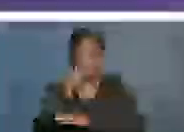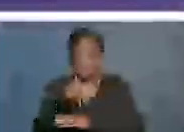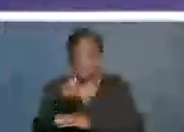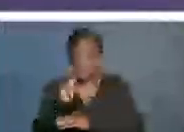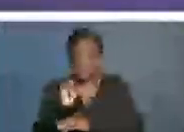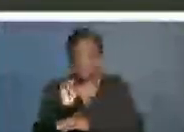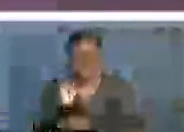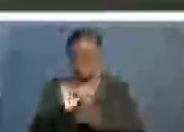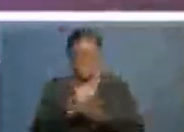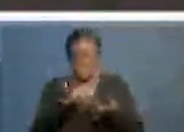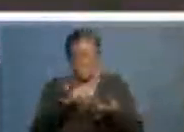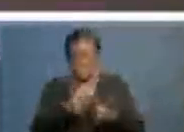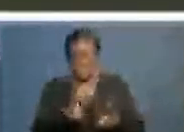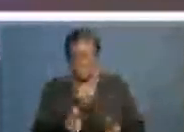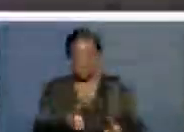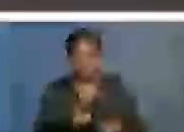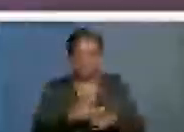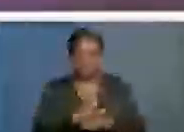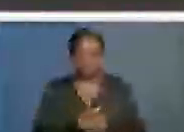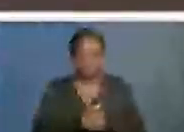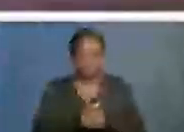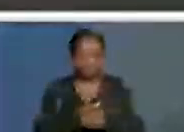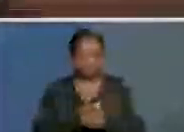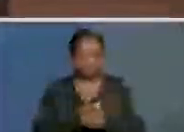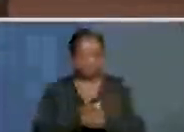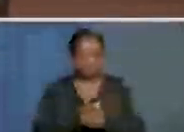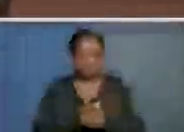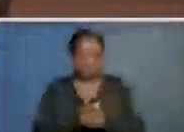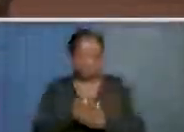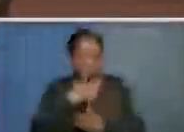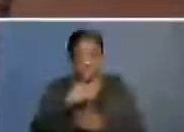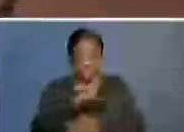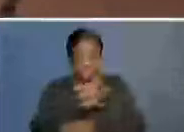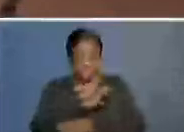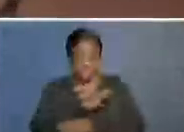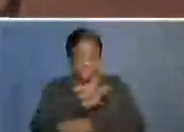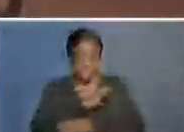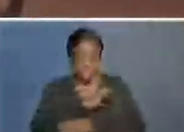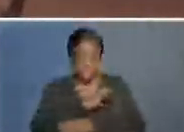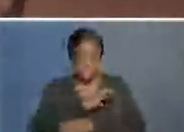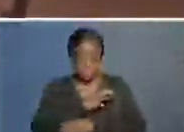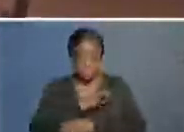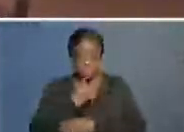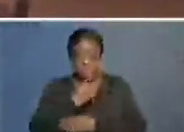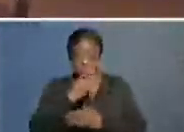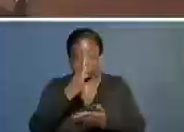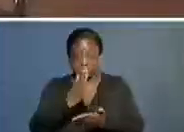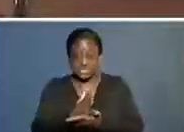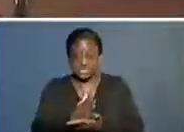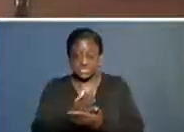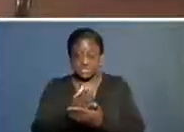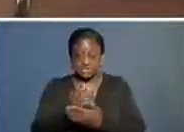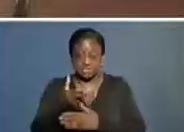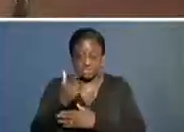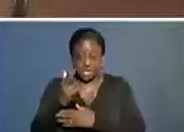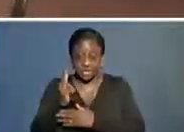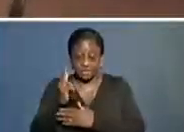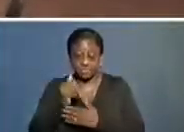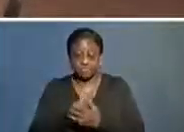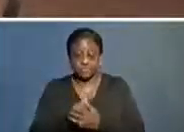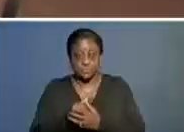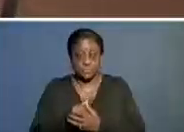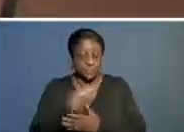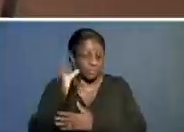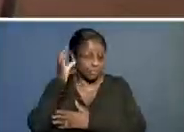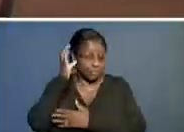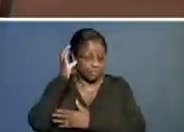inner-city incident took place. Officers attached to Operation Ceasefire, acting on